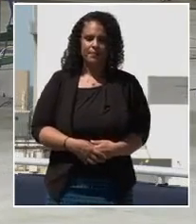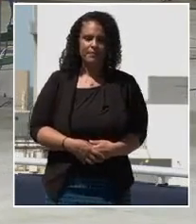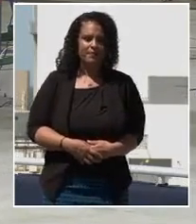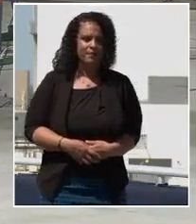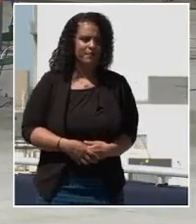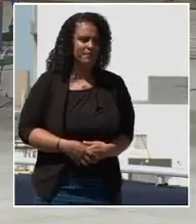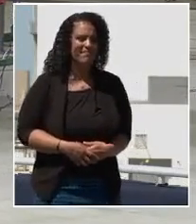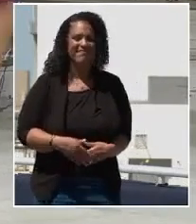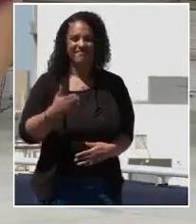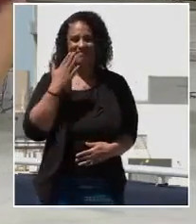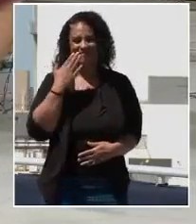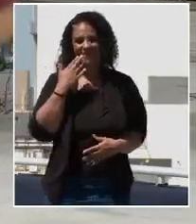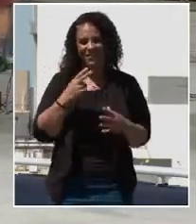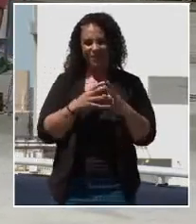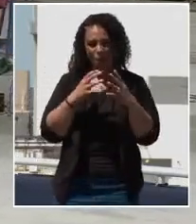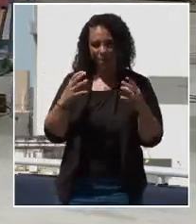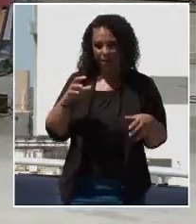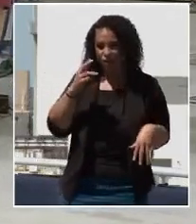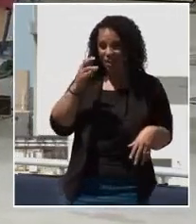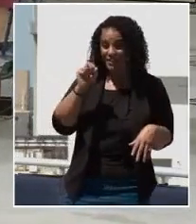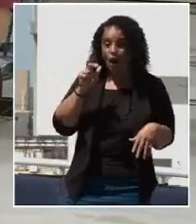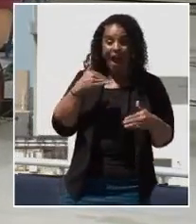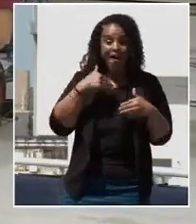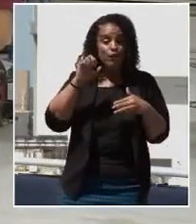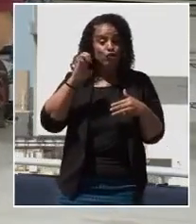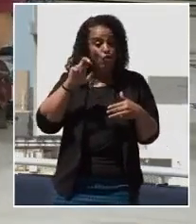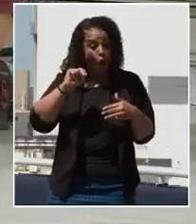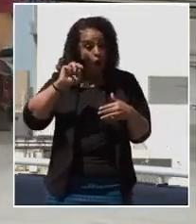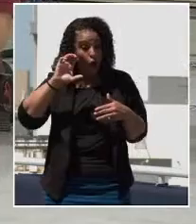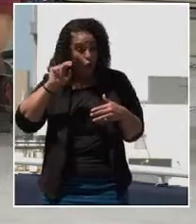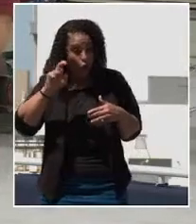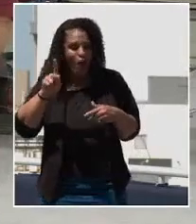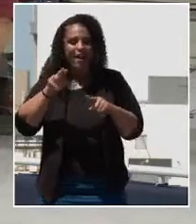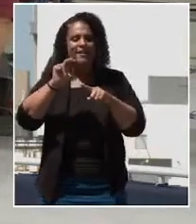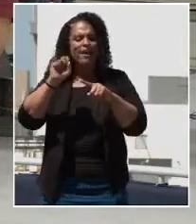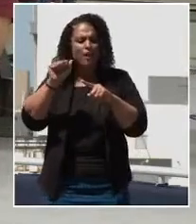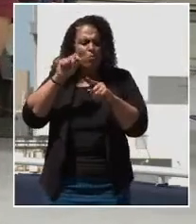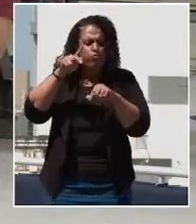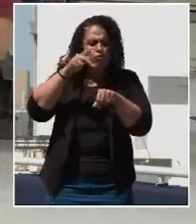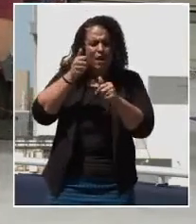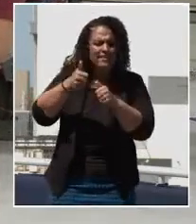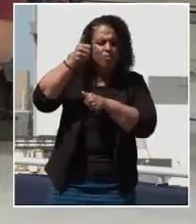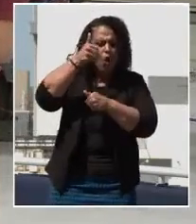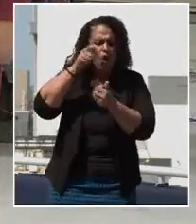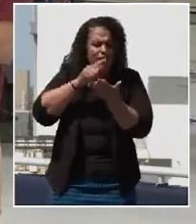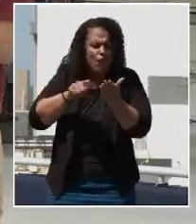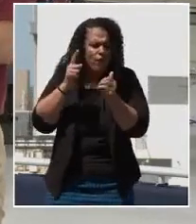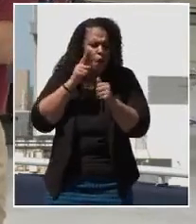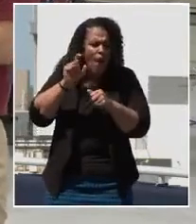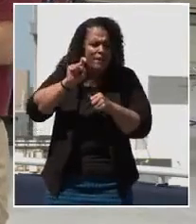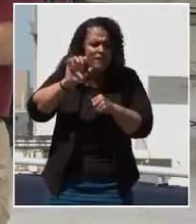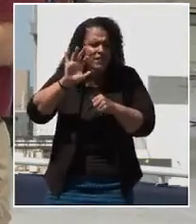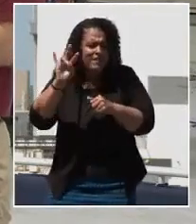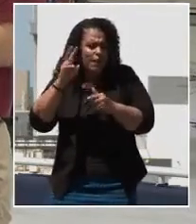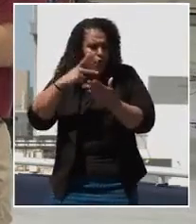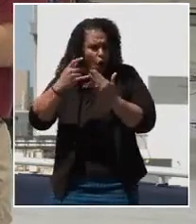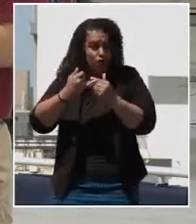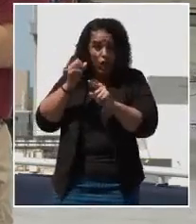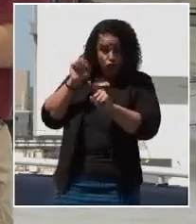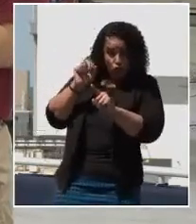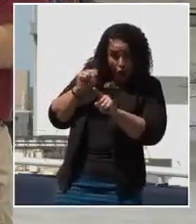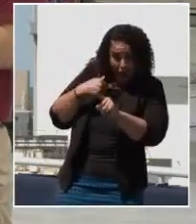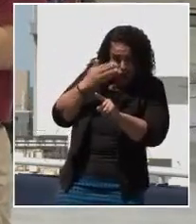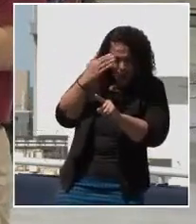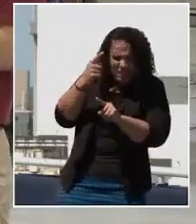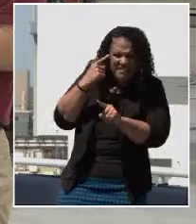you thanks very much Sarah I have Sean Clark here who's NASA's principal investigator for the x57 project and Sean